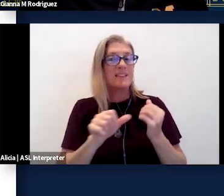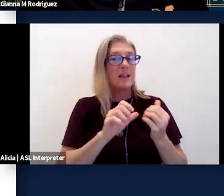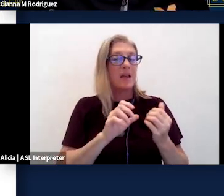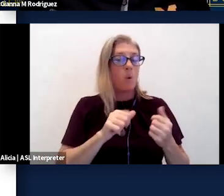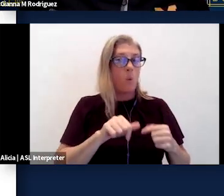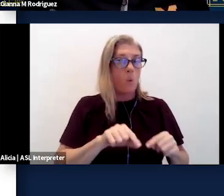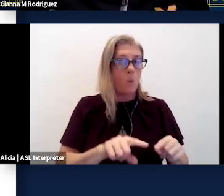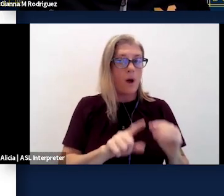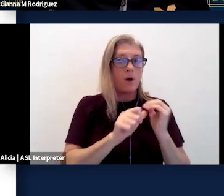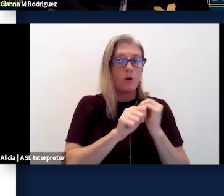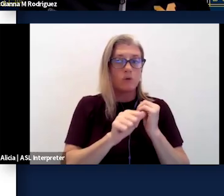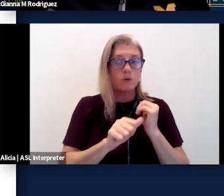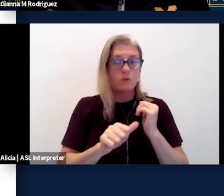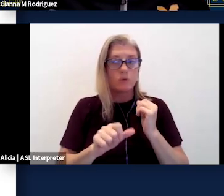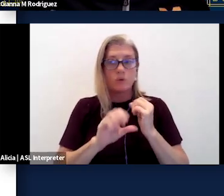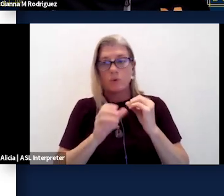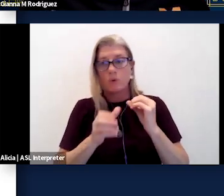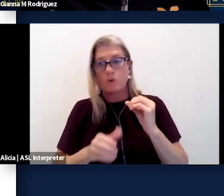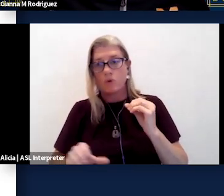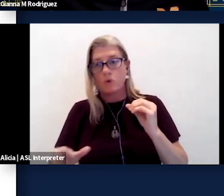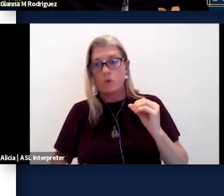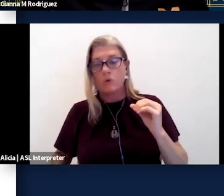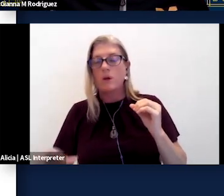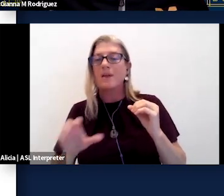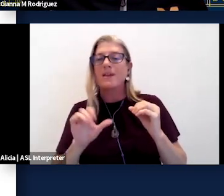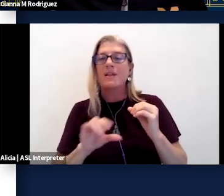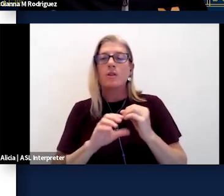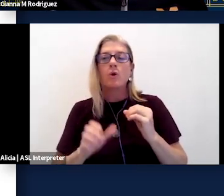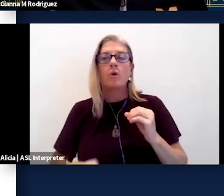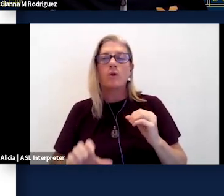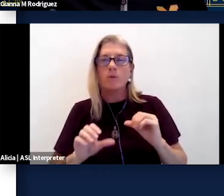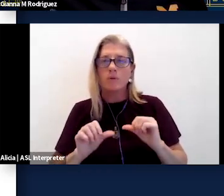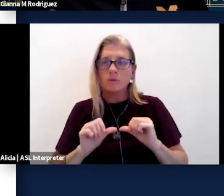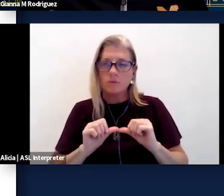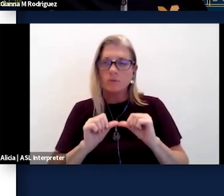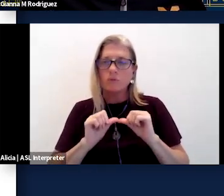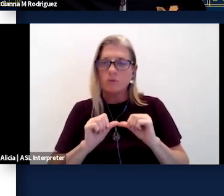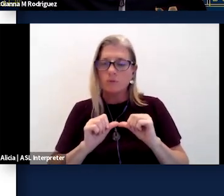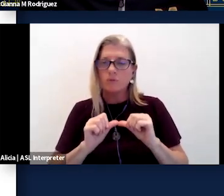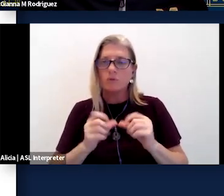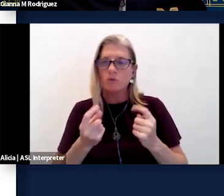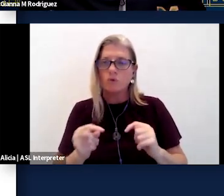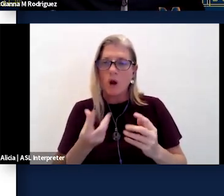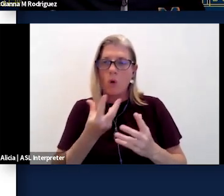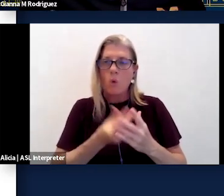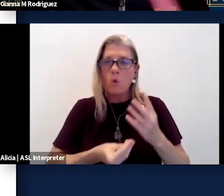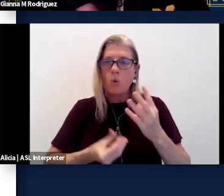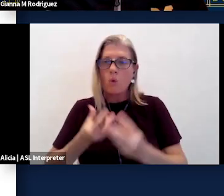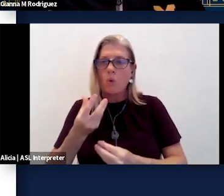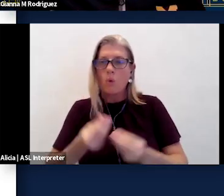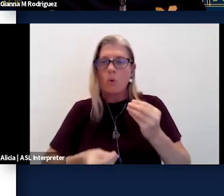goes through the colon is constantly trying to absorb water